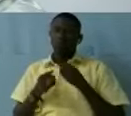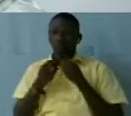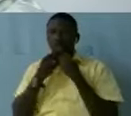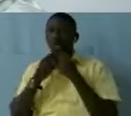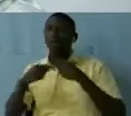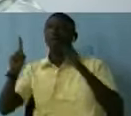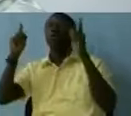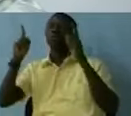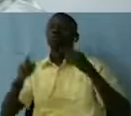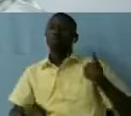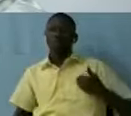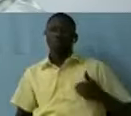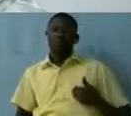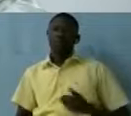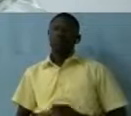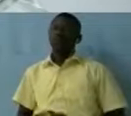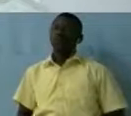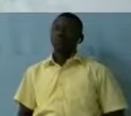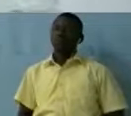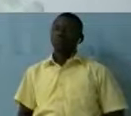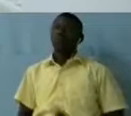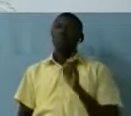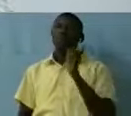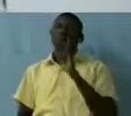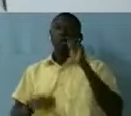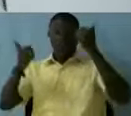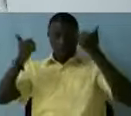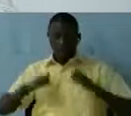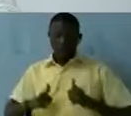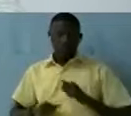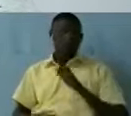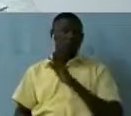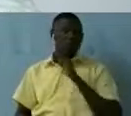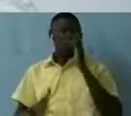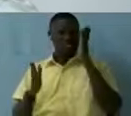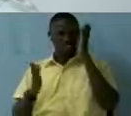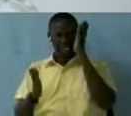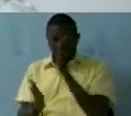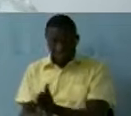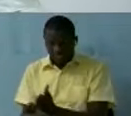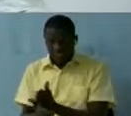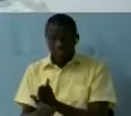What happened is not exactly as described in the